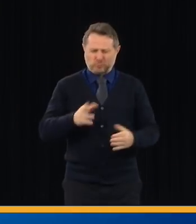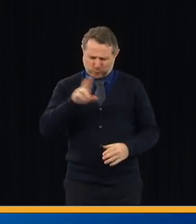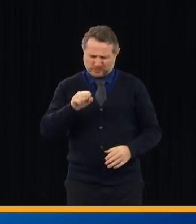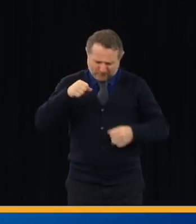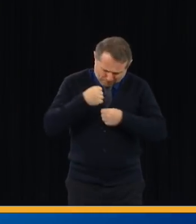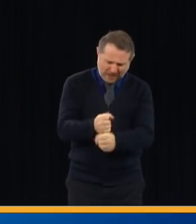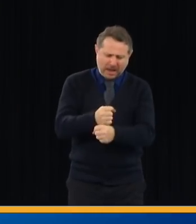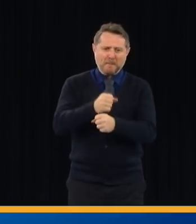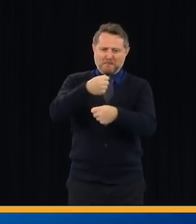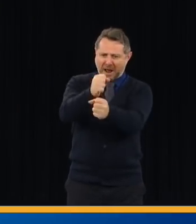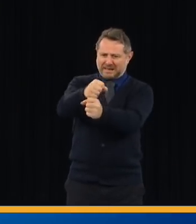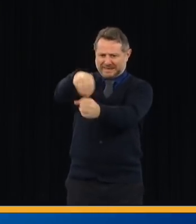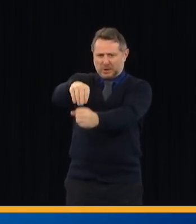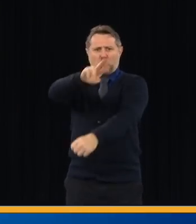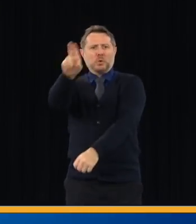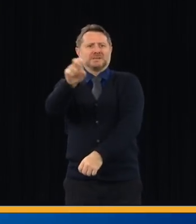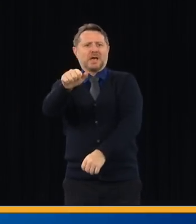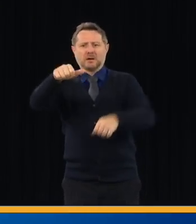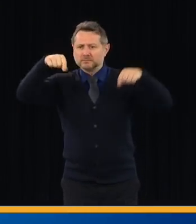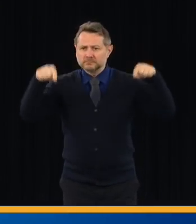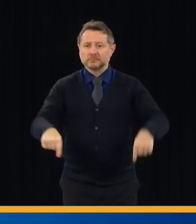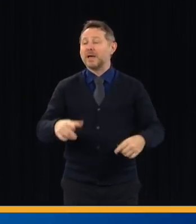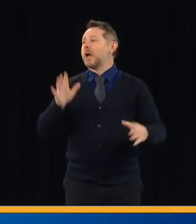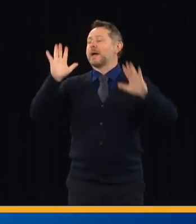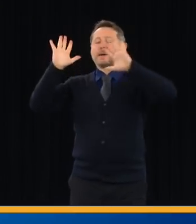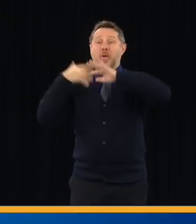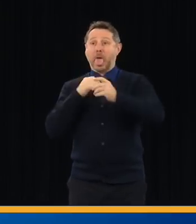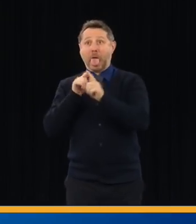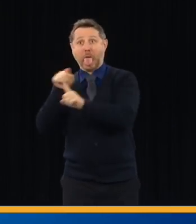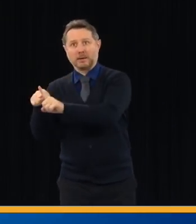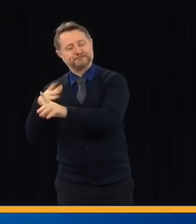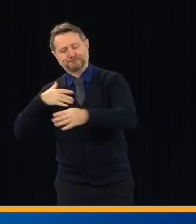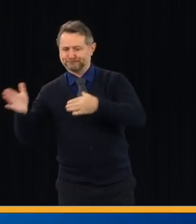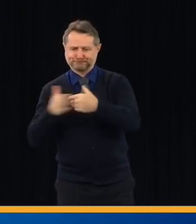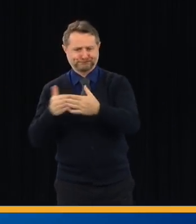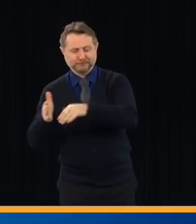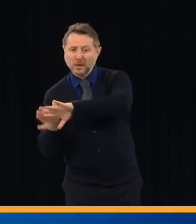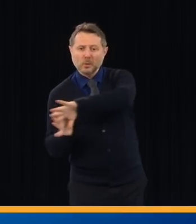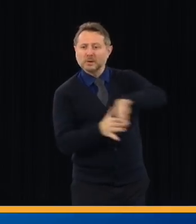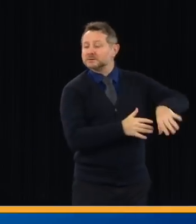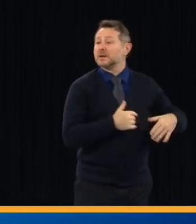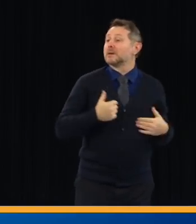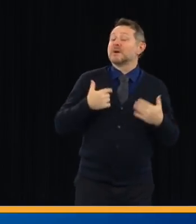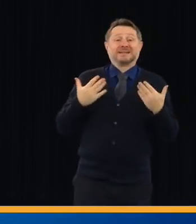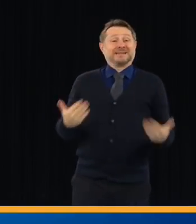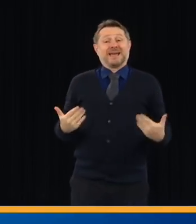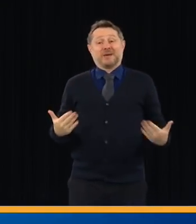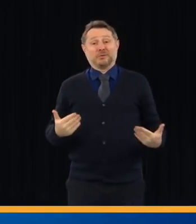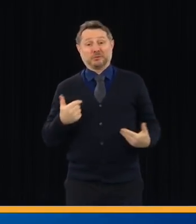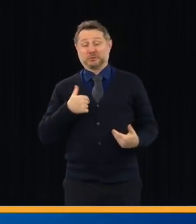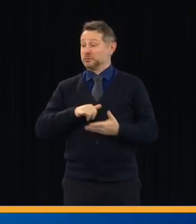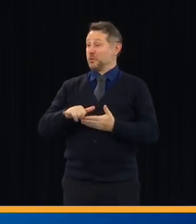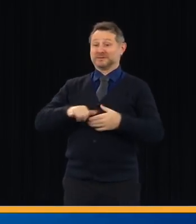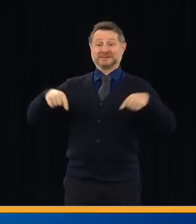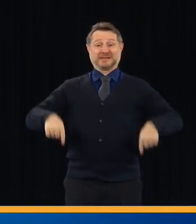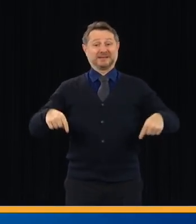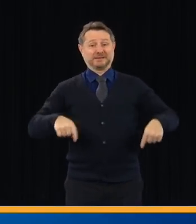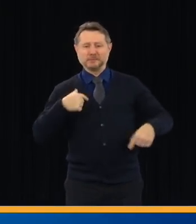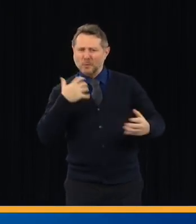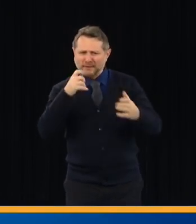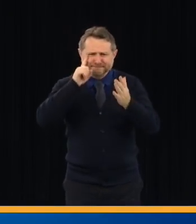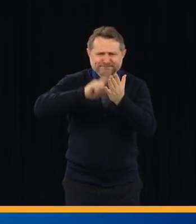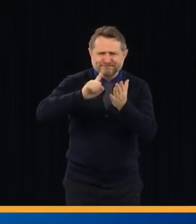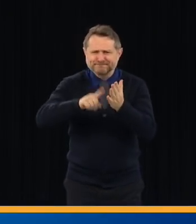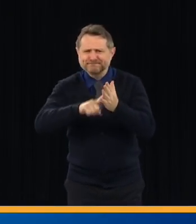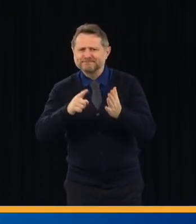do this. But anyway, it all comes back to China. So New York has been shopping in China. We're not